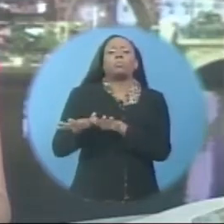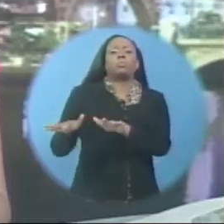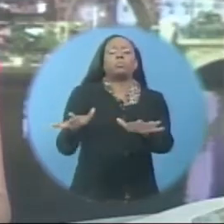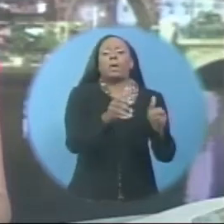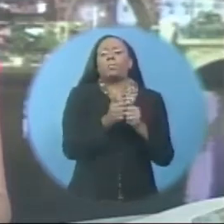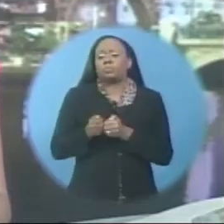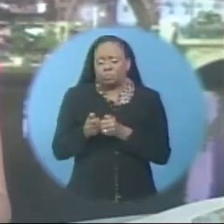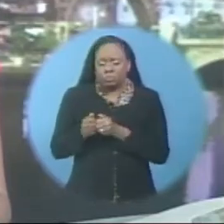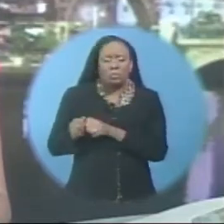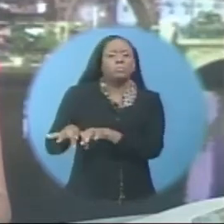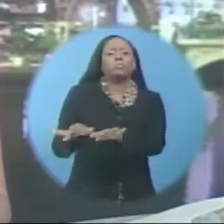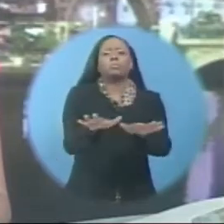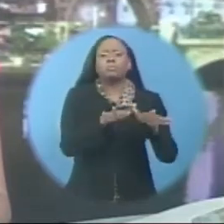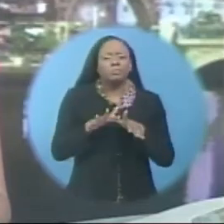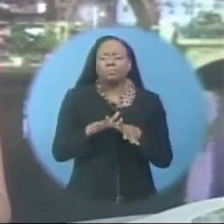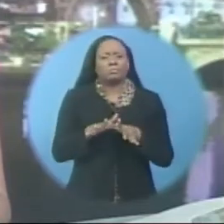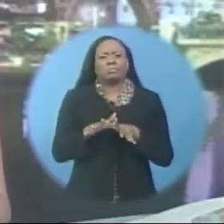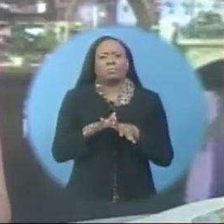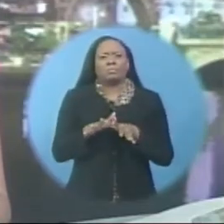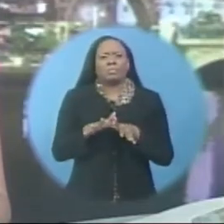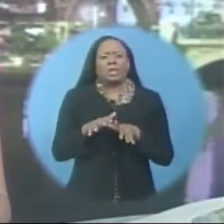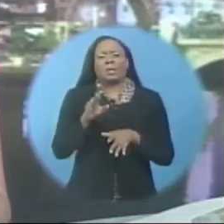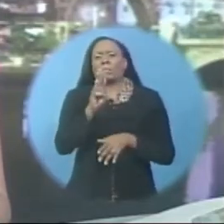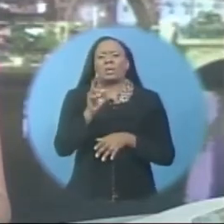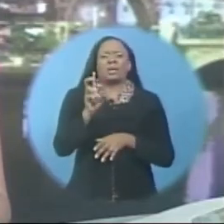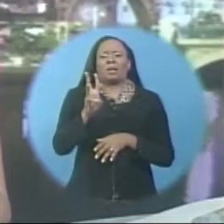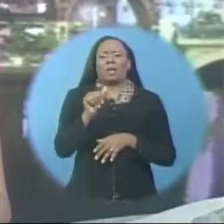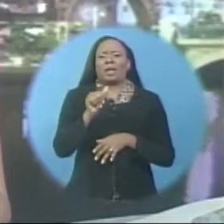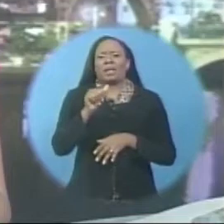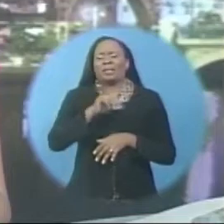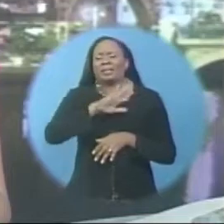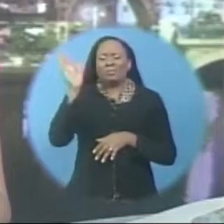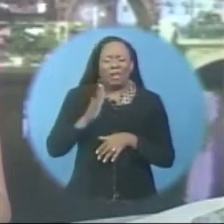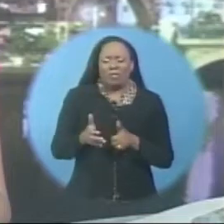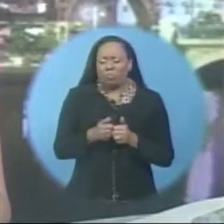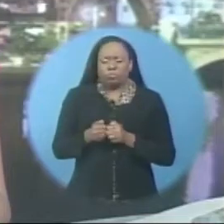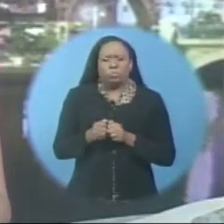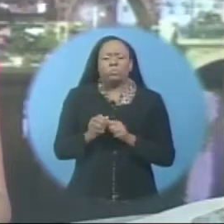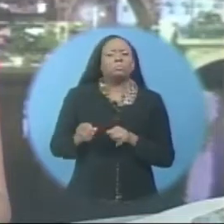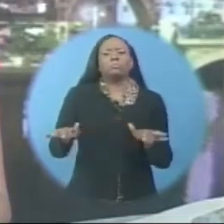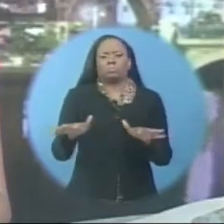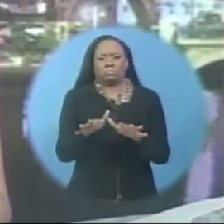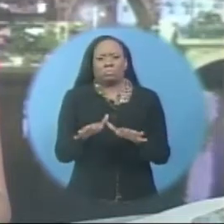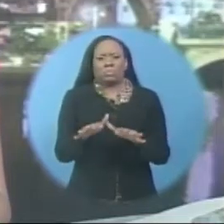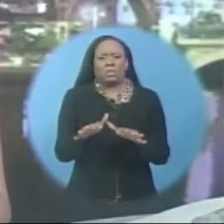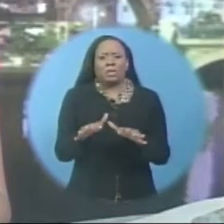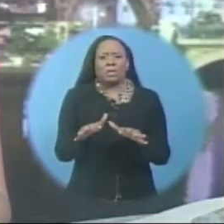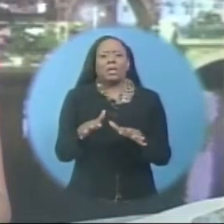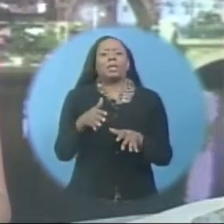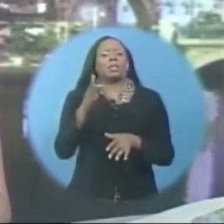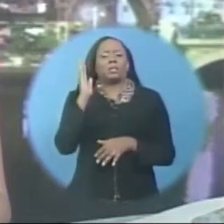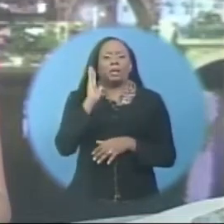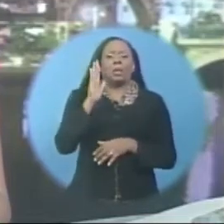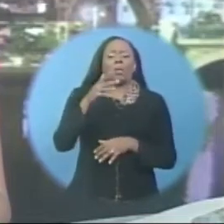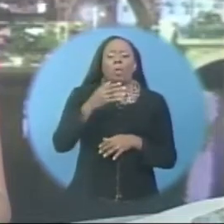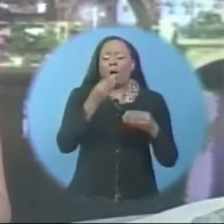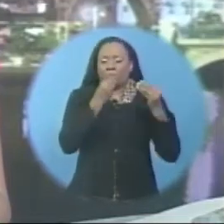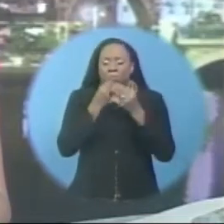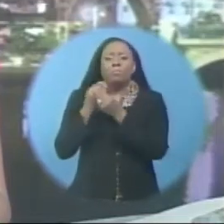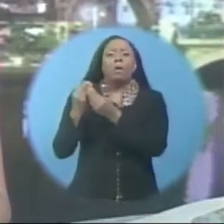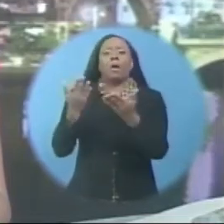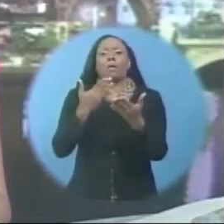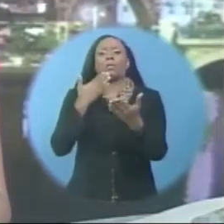is not in the habit of circulating messages to customers via social media first. Instead, he says the first